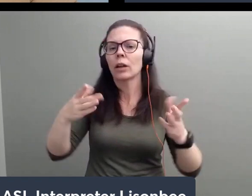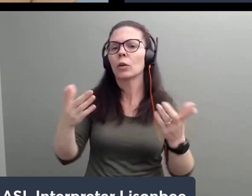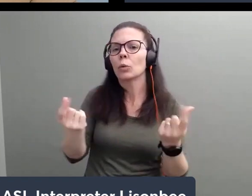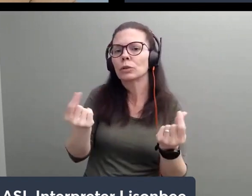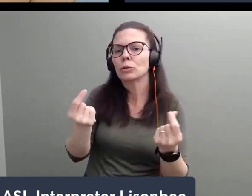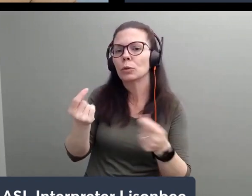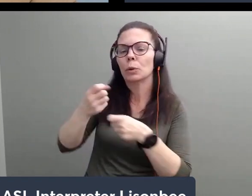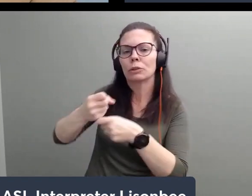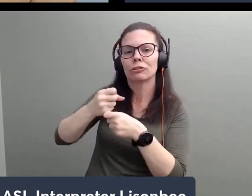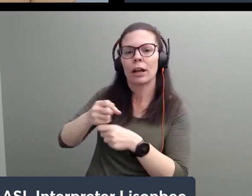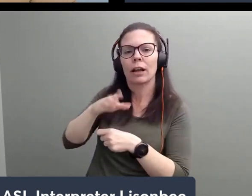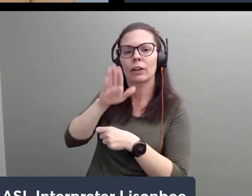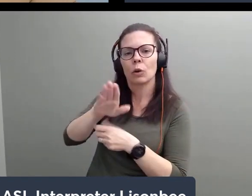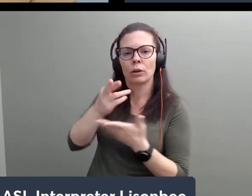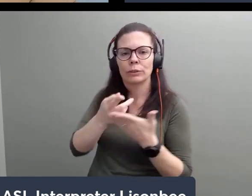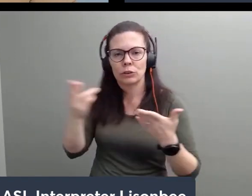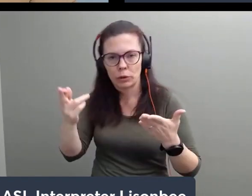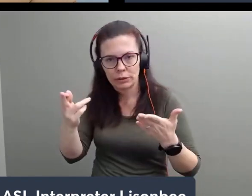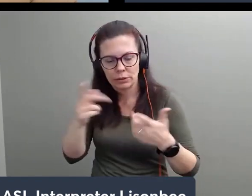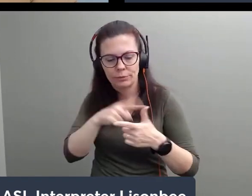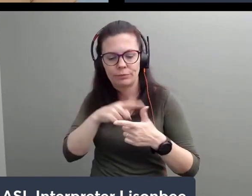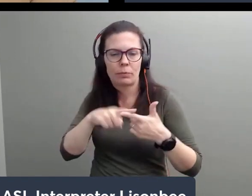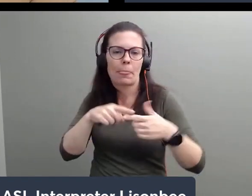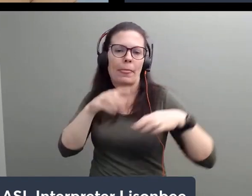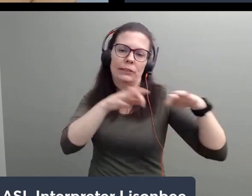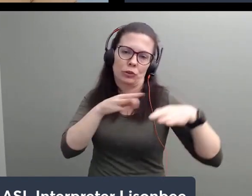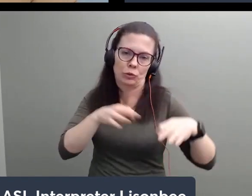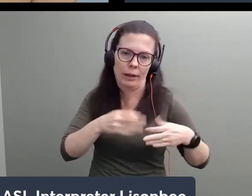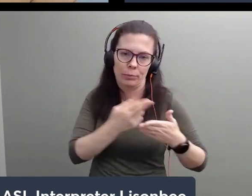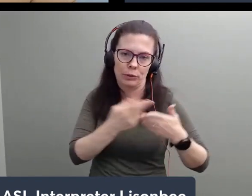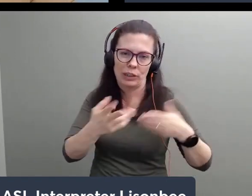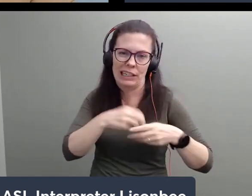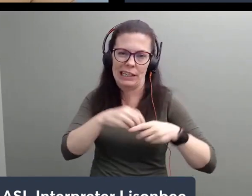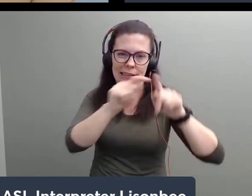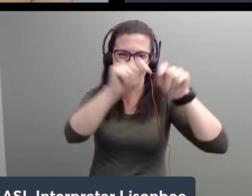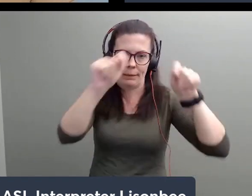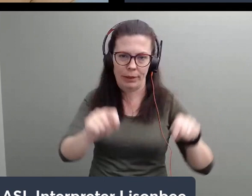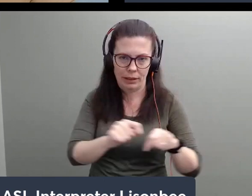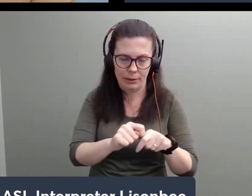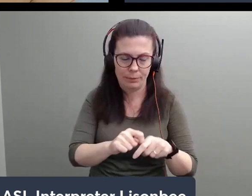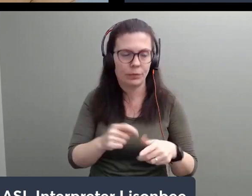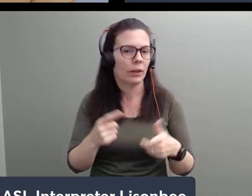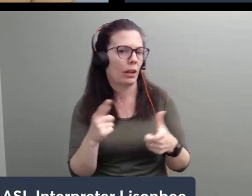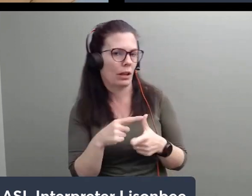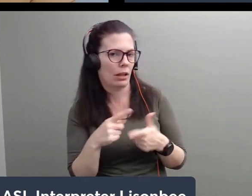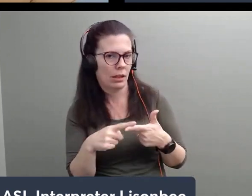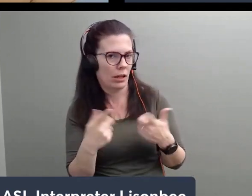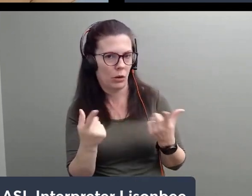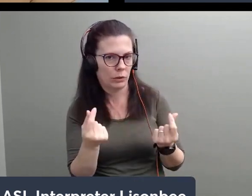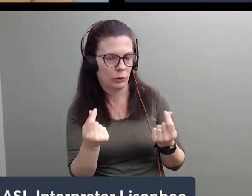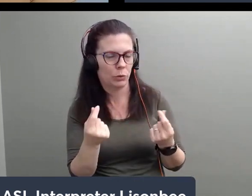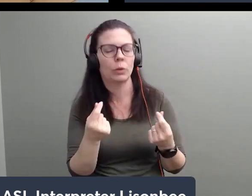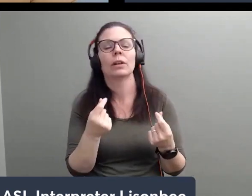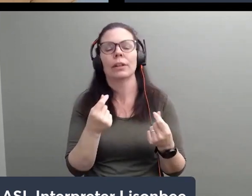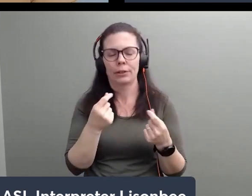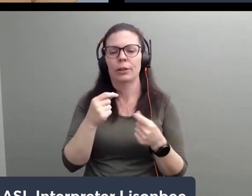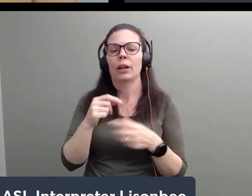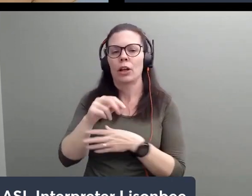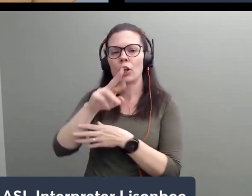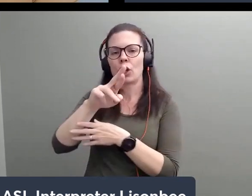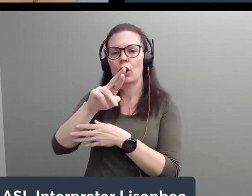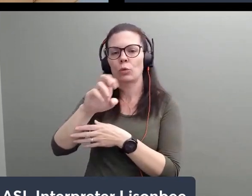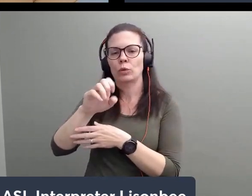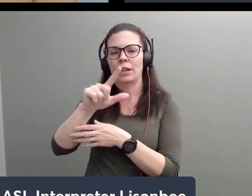your resources, you describe your resources in your template, and then what you do is you realize those resources. This means